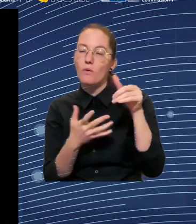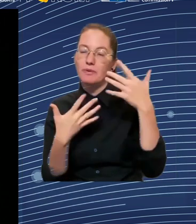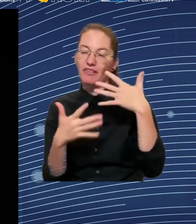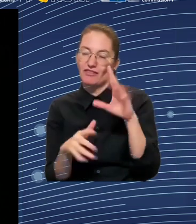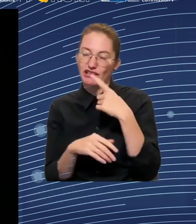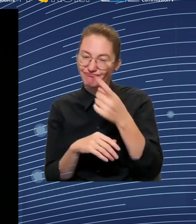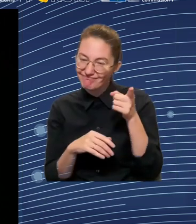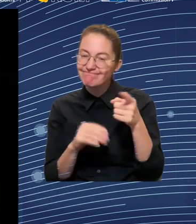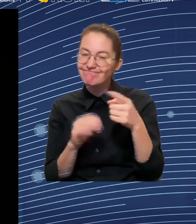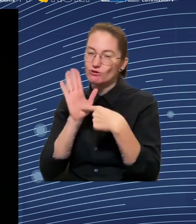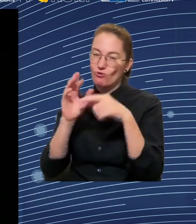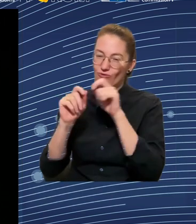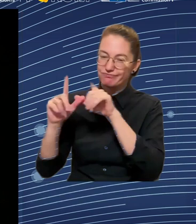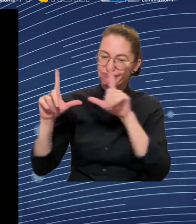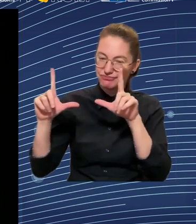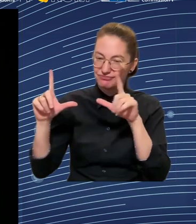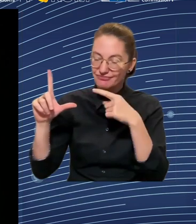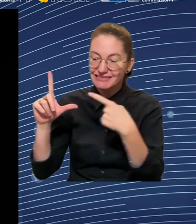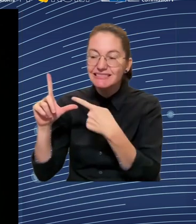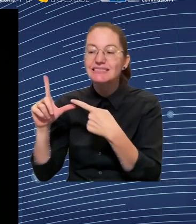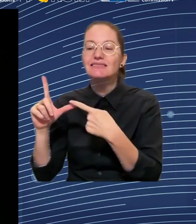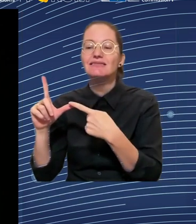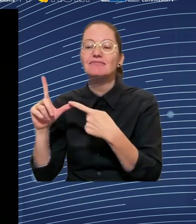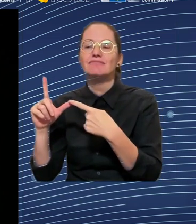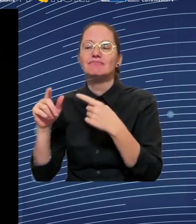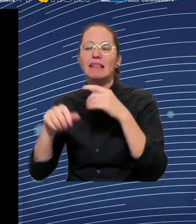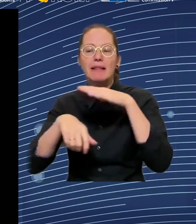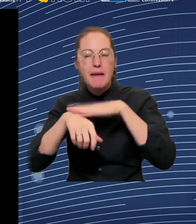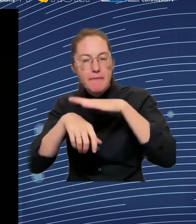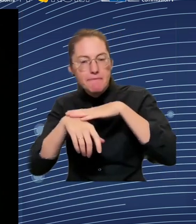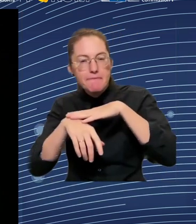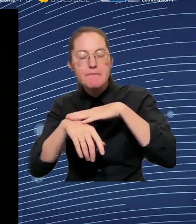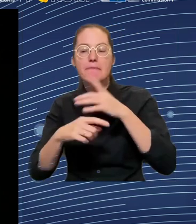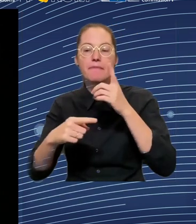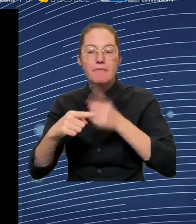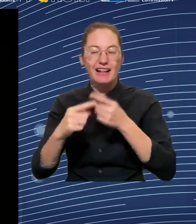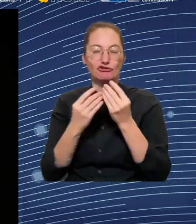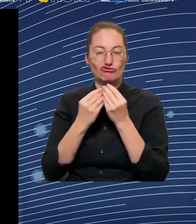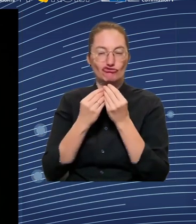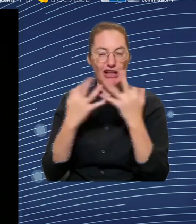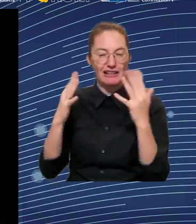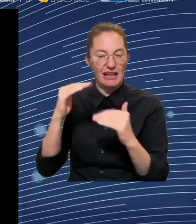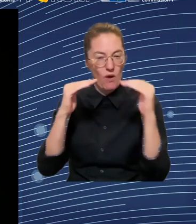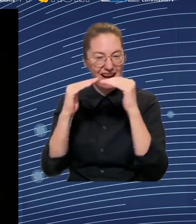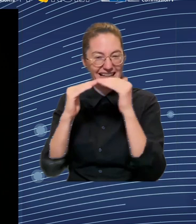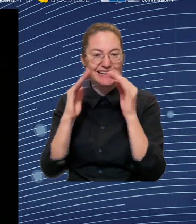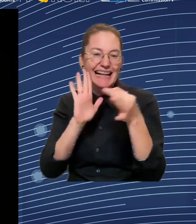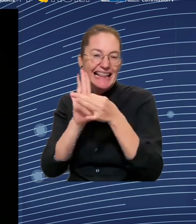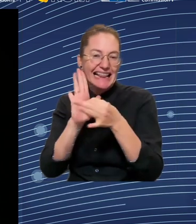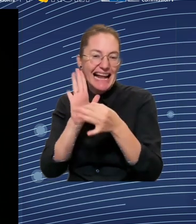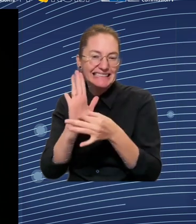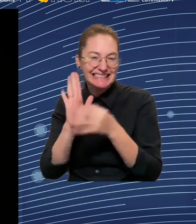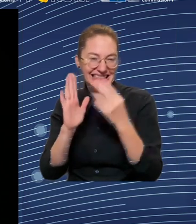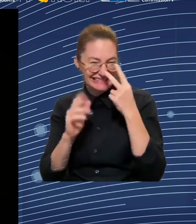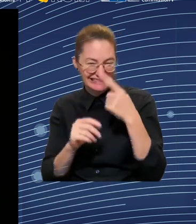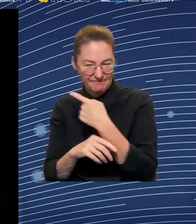is work, and we also have indicator on gender segregation. And actually we see that during the last 10 years, the station essentially hasn't changed. It remains